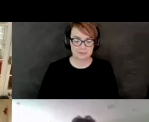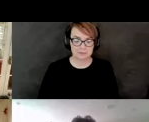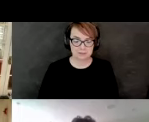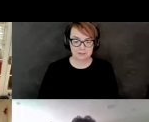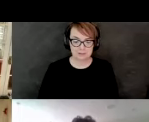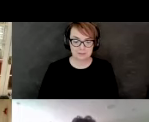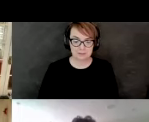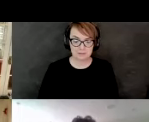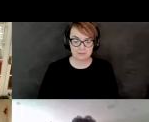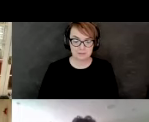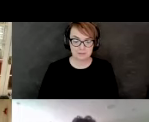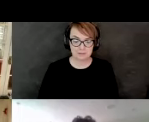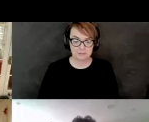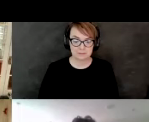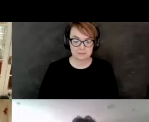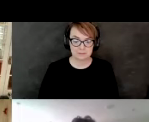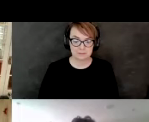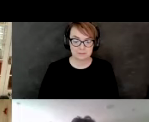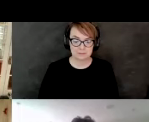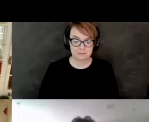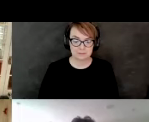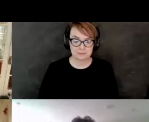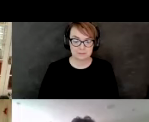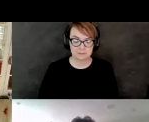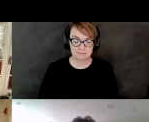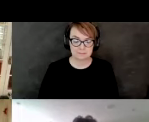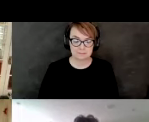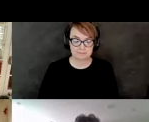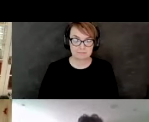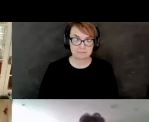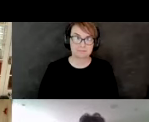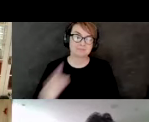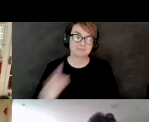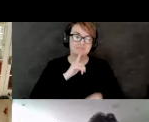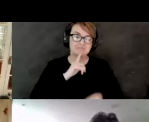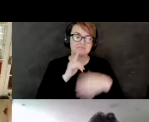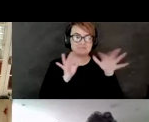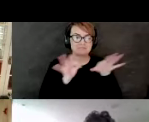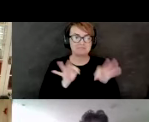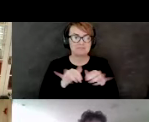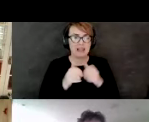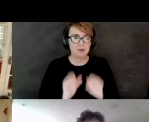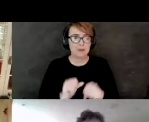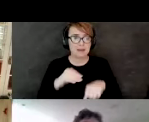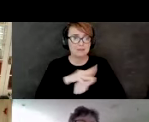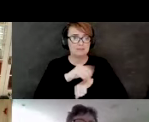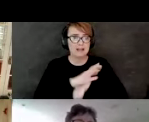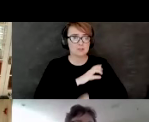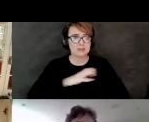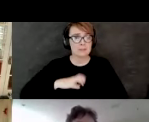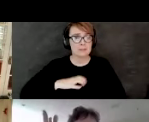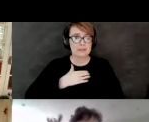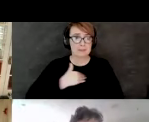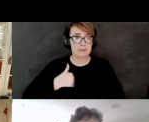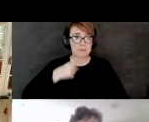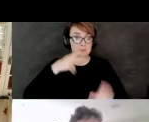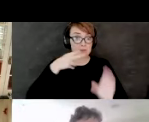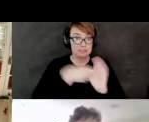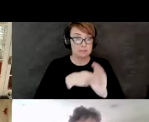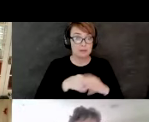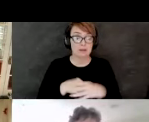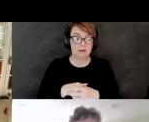All right. So, just some tips on how advisory committee members can participate today. Please click on